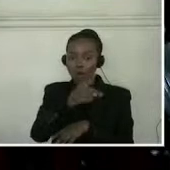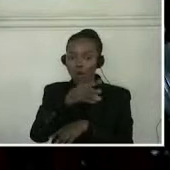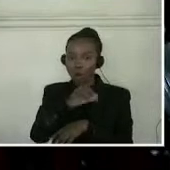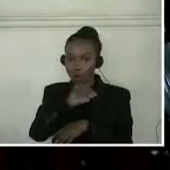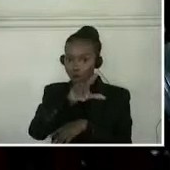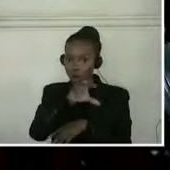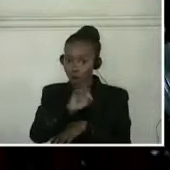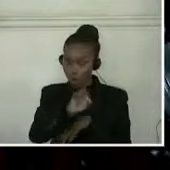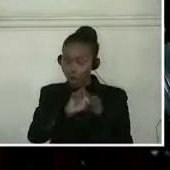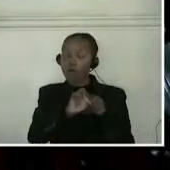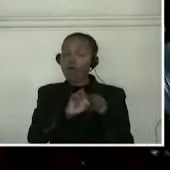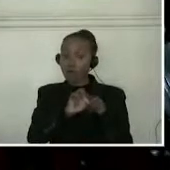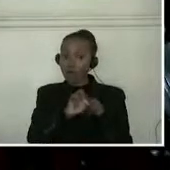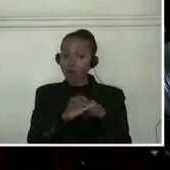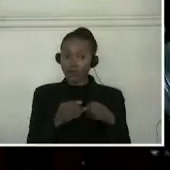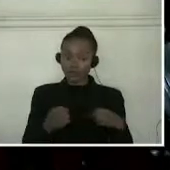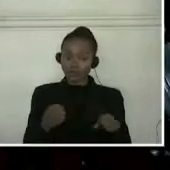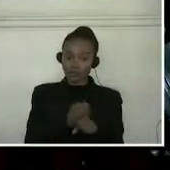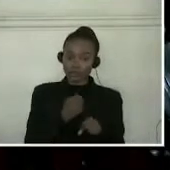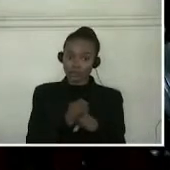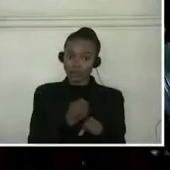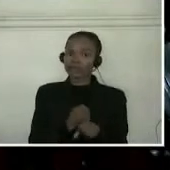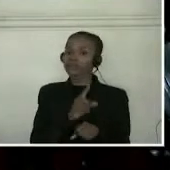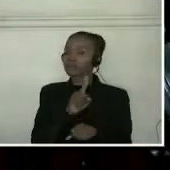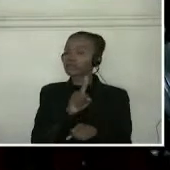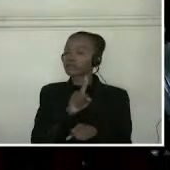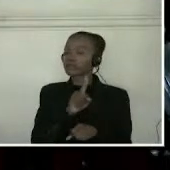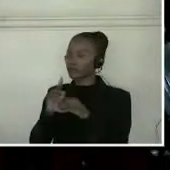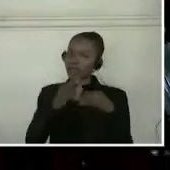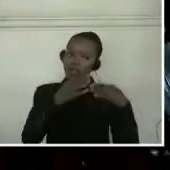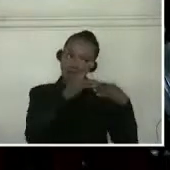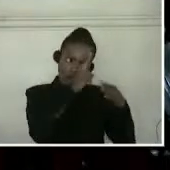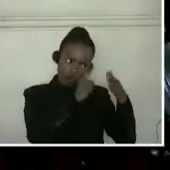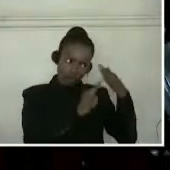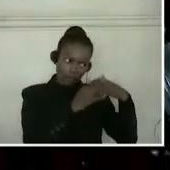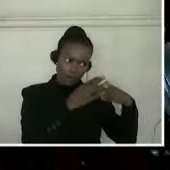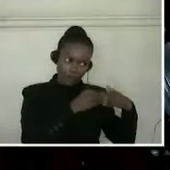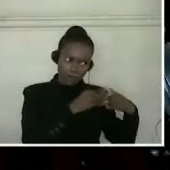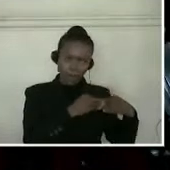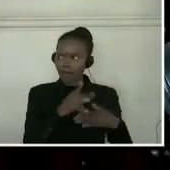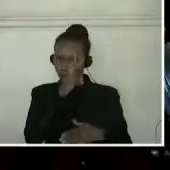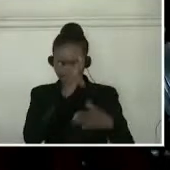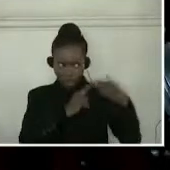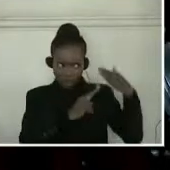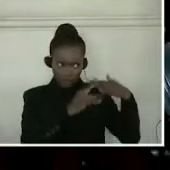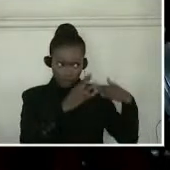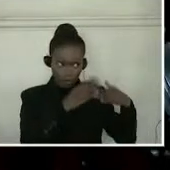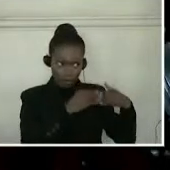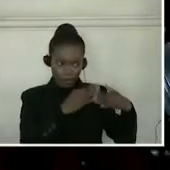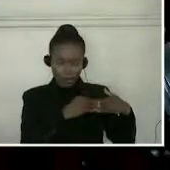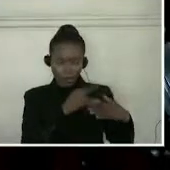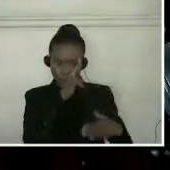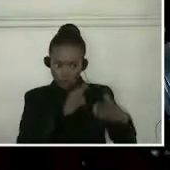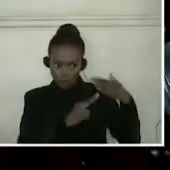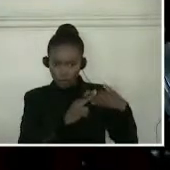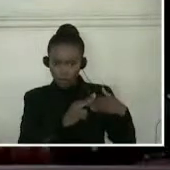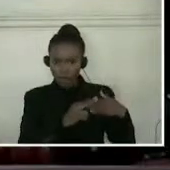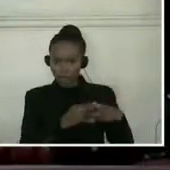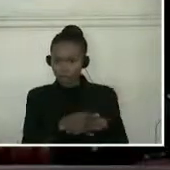department to kickstart the project of sport complex in the area we visited the beautiful constructed